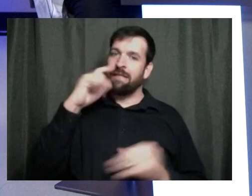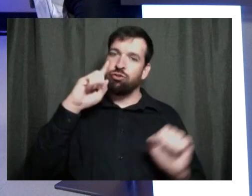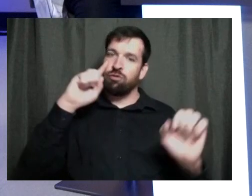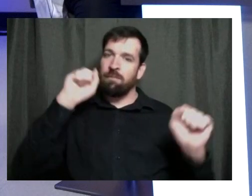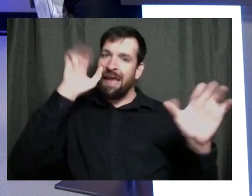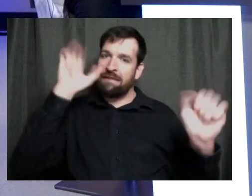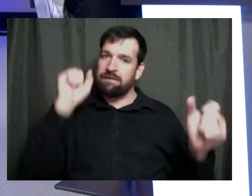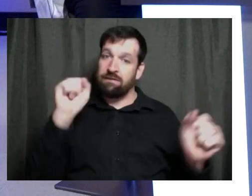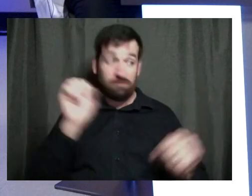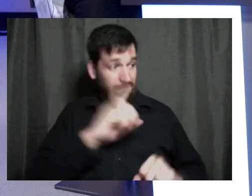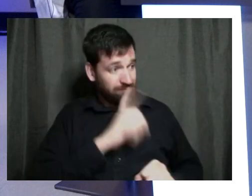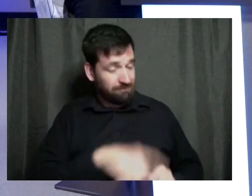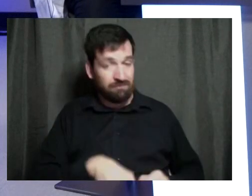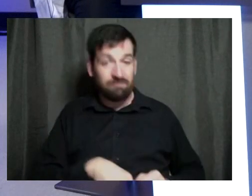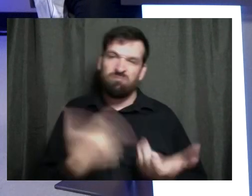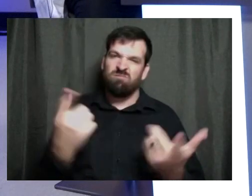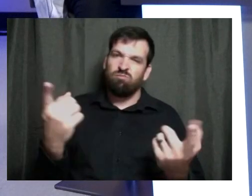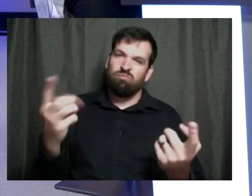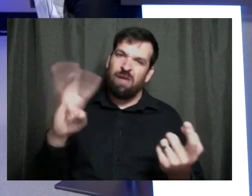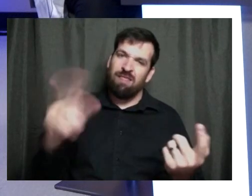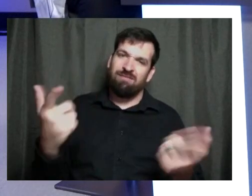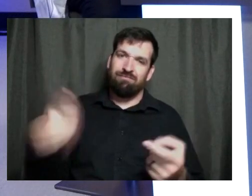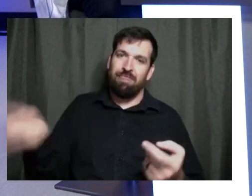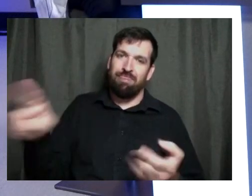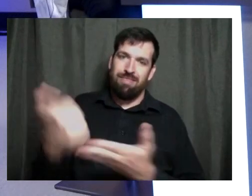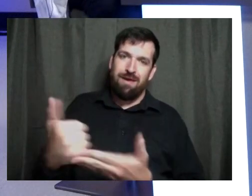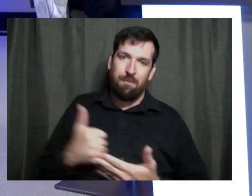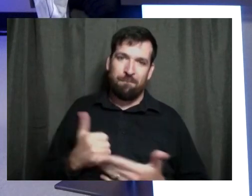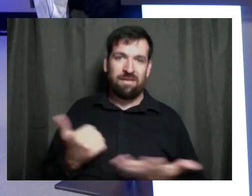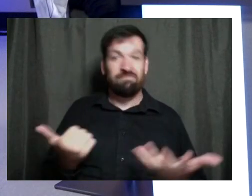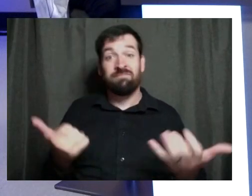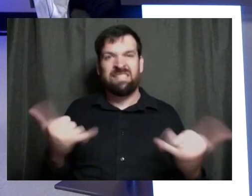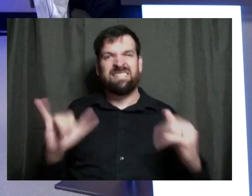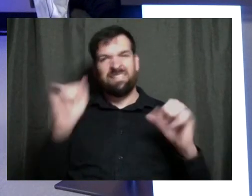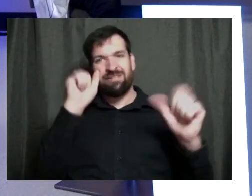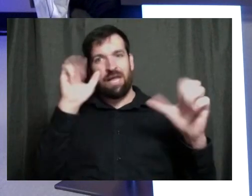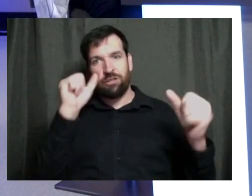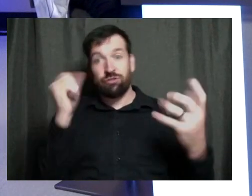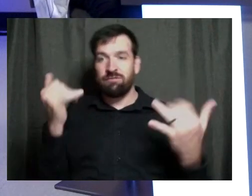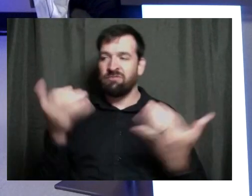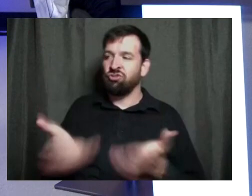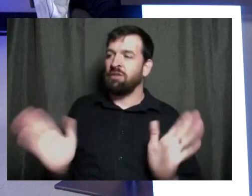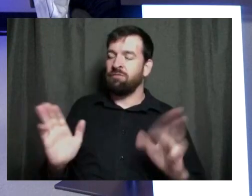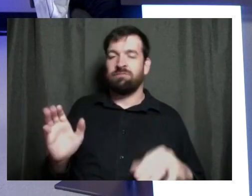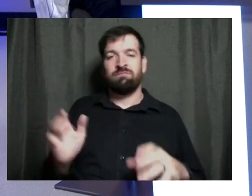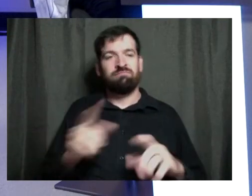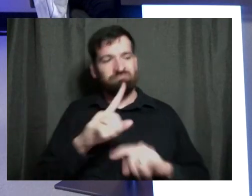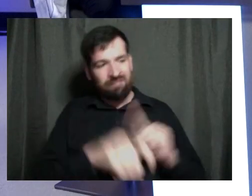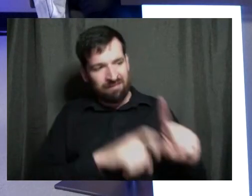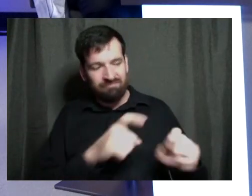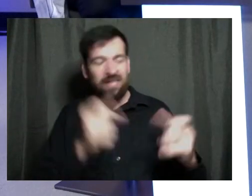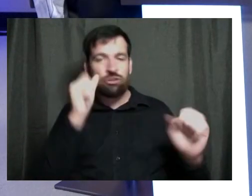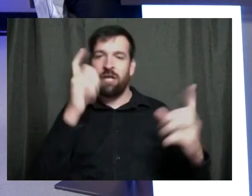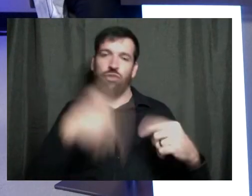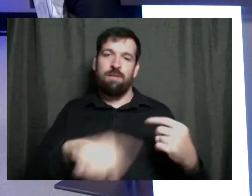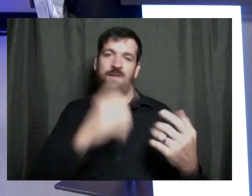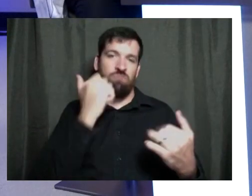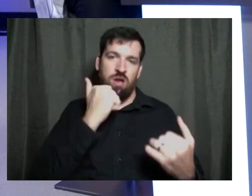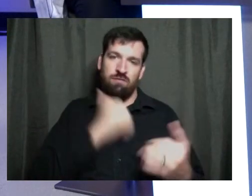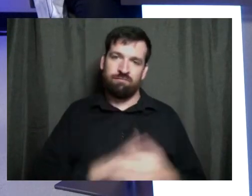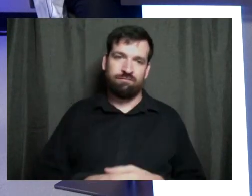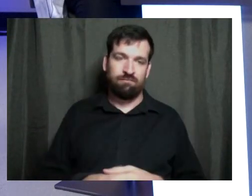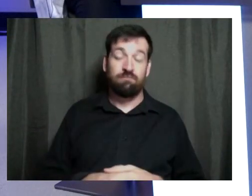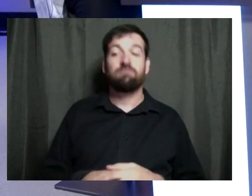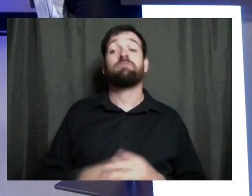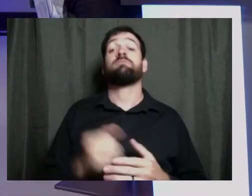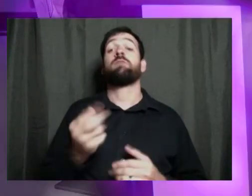they? Well, they helped. They're still astonished. They are, just in general. I astonish them every day. Yes, I do. So I've got some questions coming